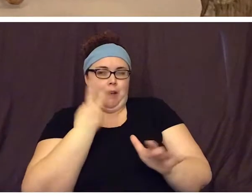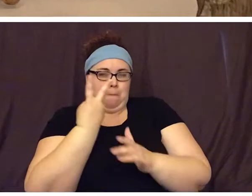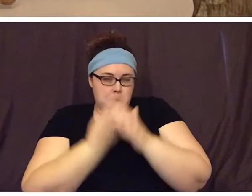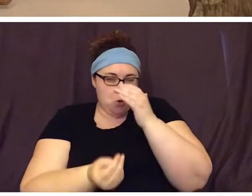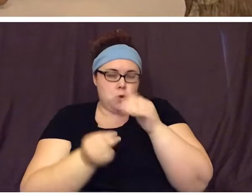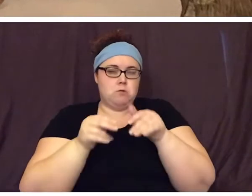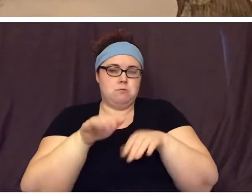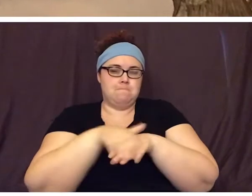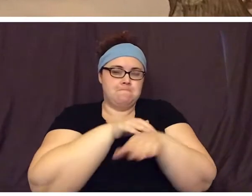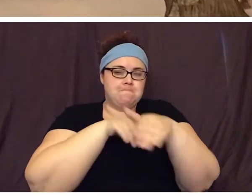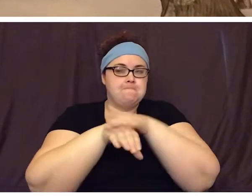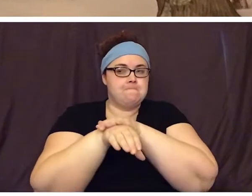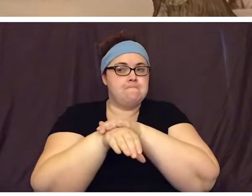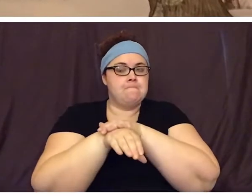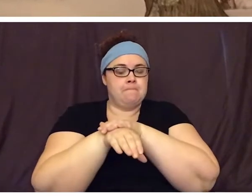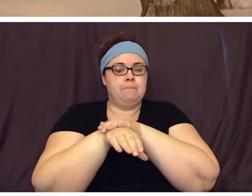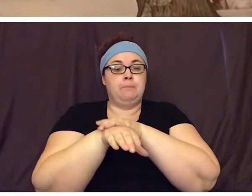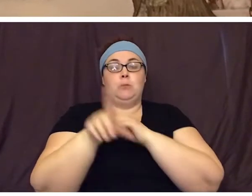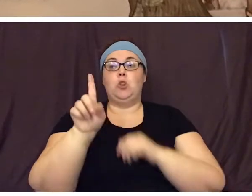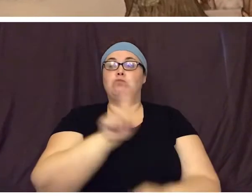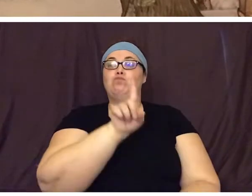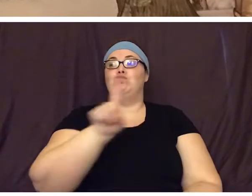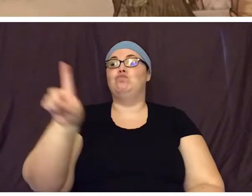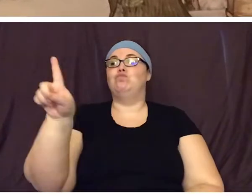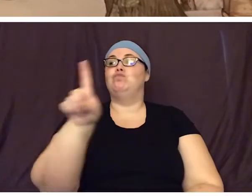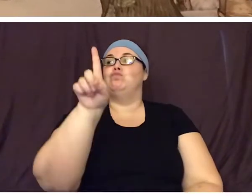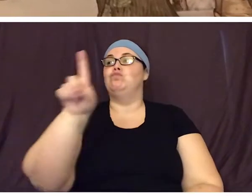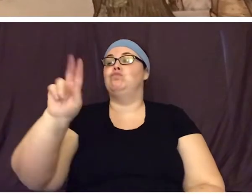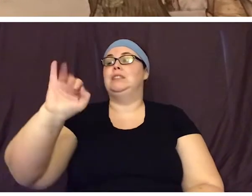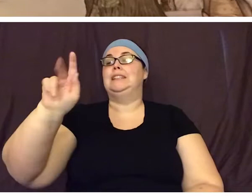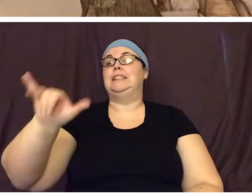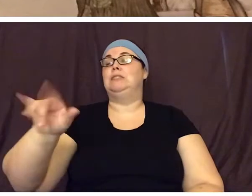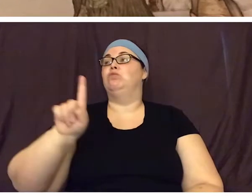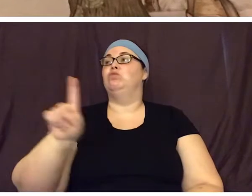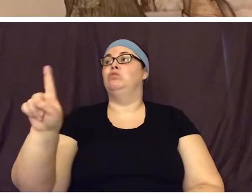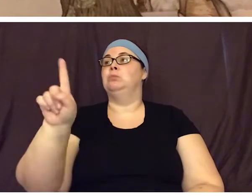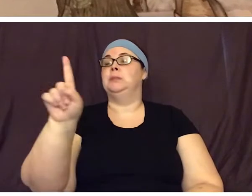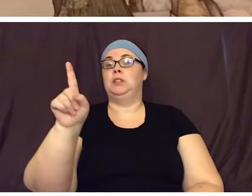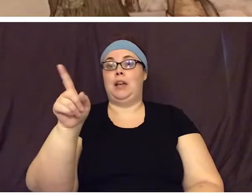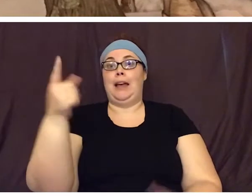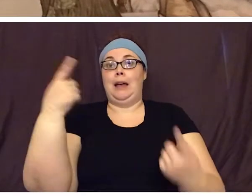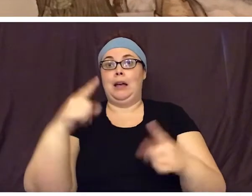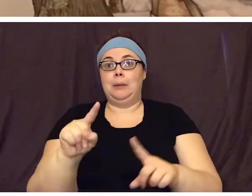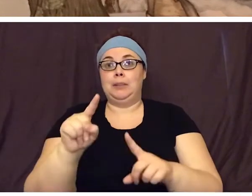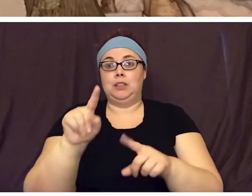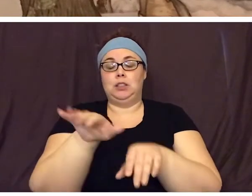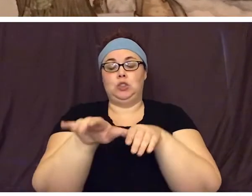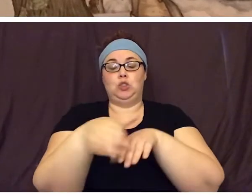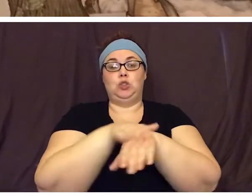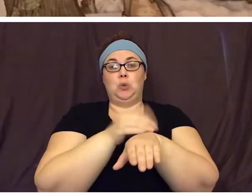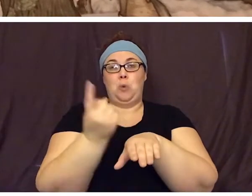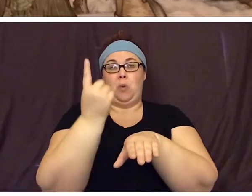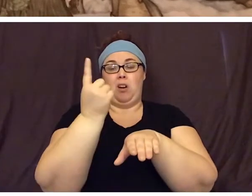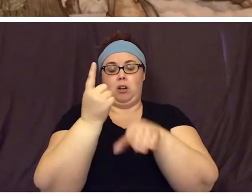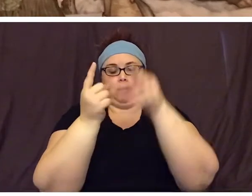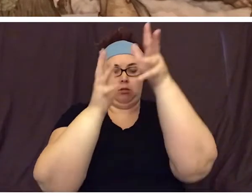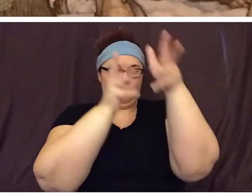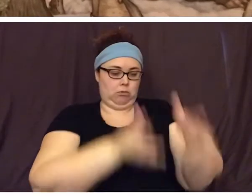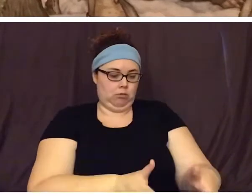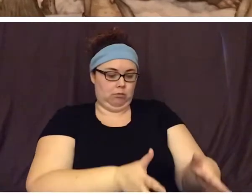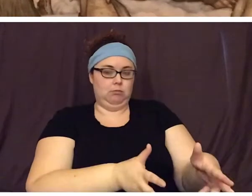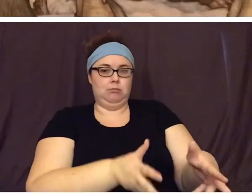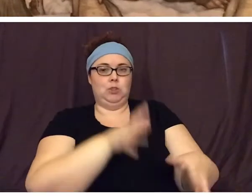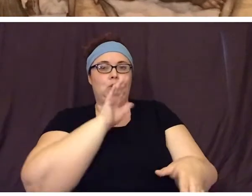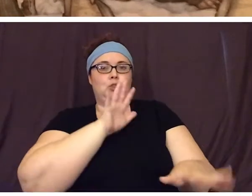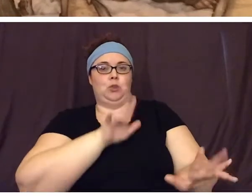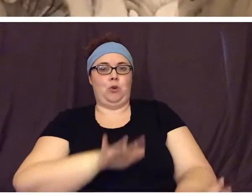snow white mittens. So off Nicky went, and it wasn't long until one of his new mittens dropped in the snow and was left behind.